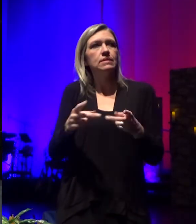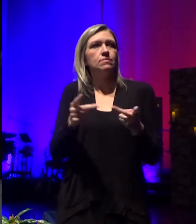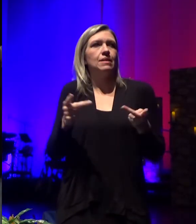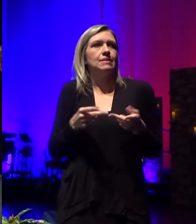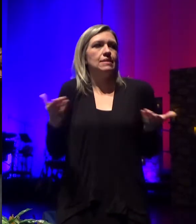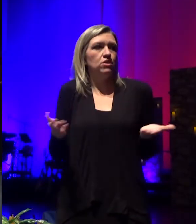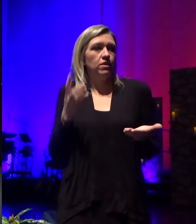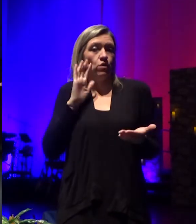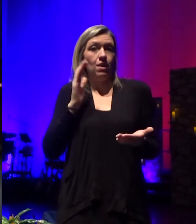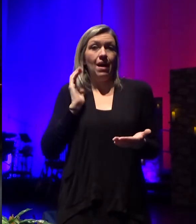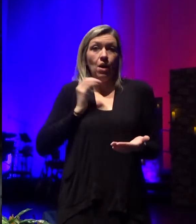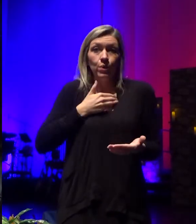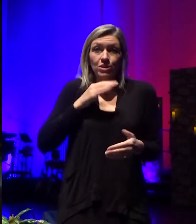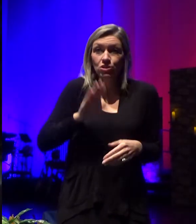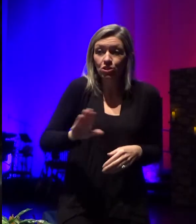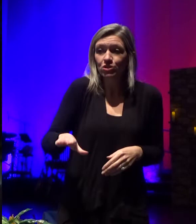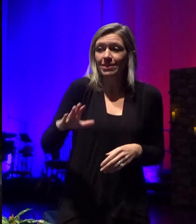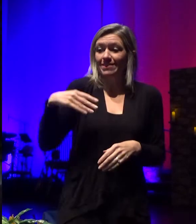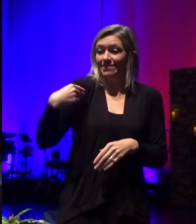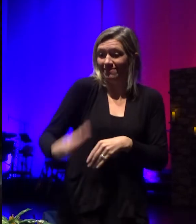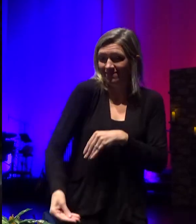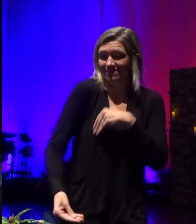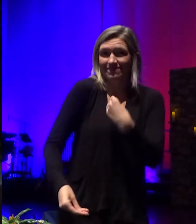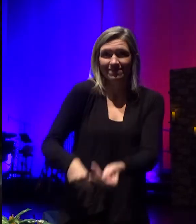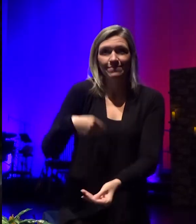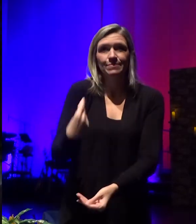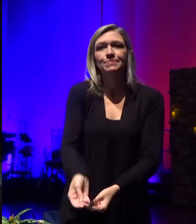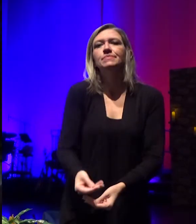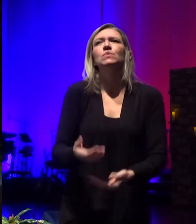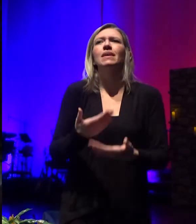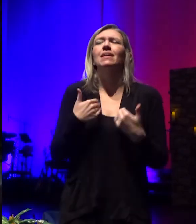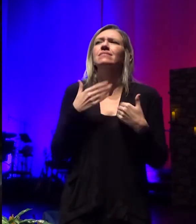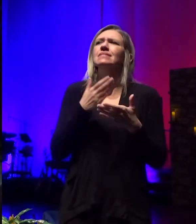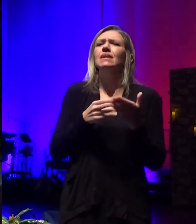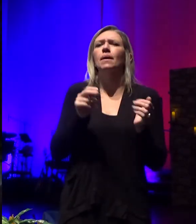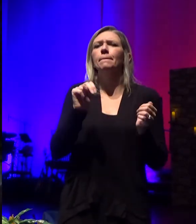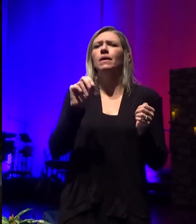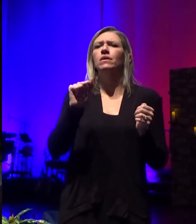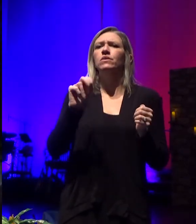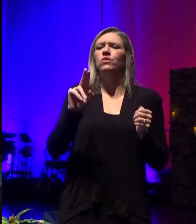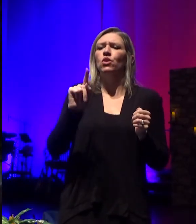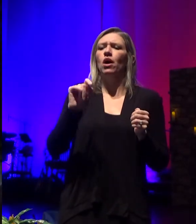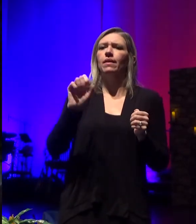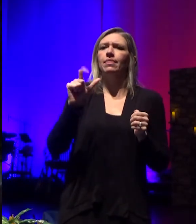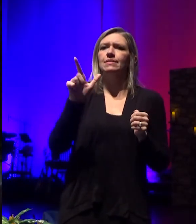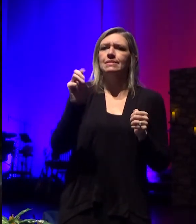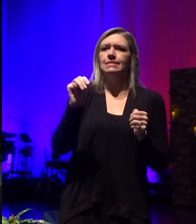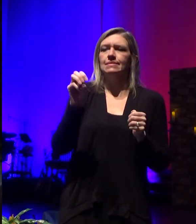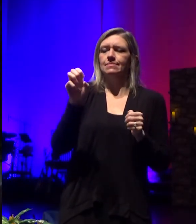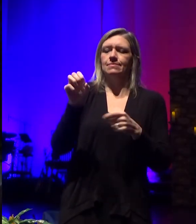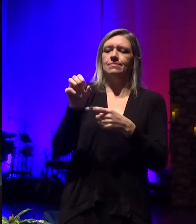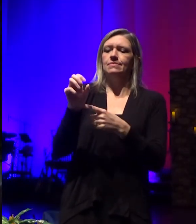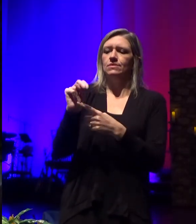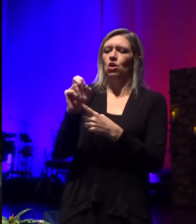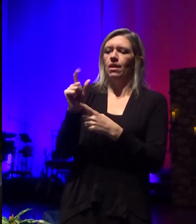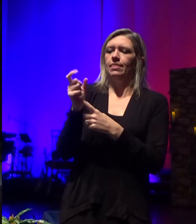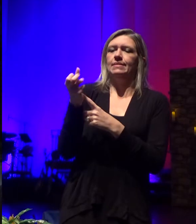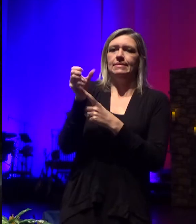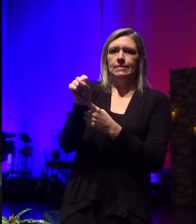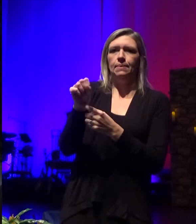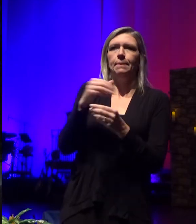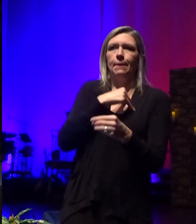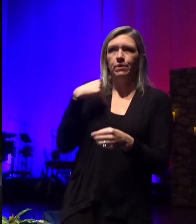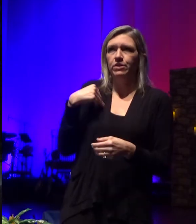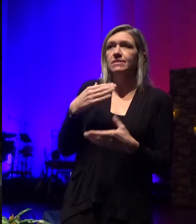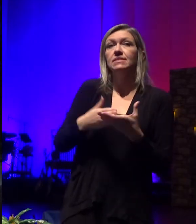and their children's children. So now we have some Nautilus members. We've had a little honoring of them in between services who are here.